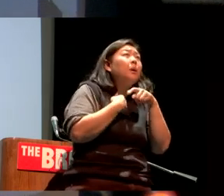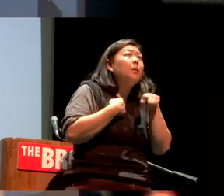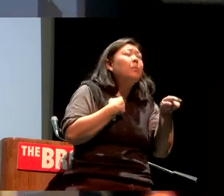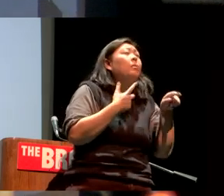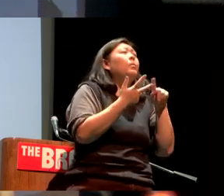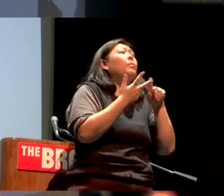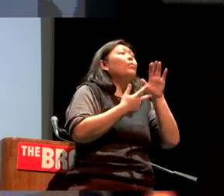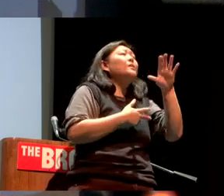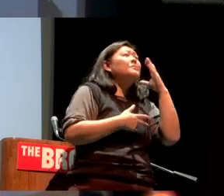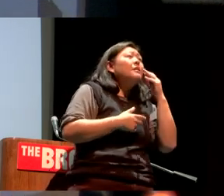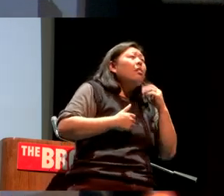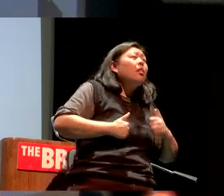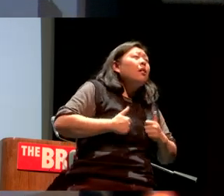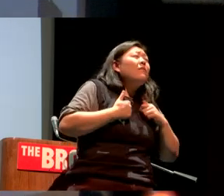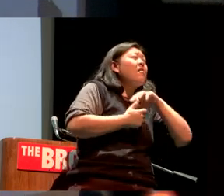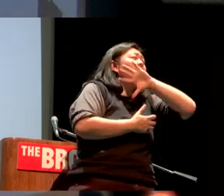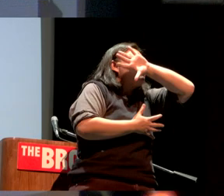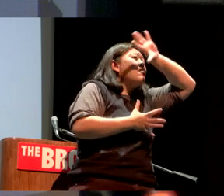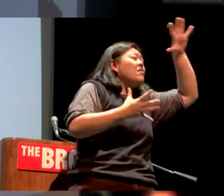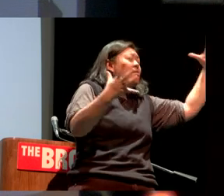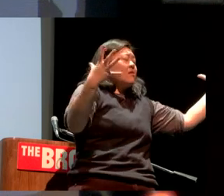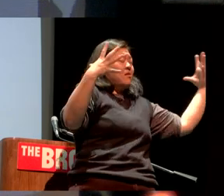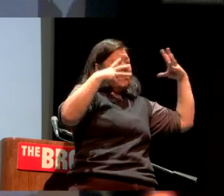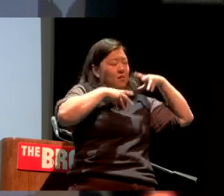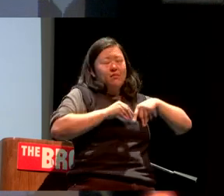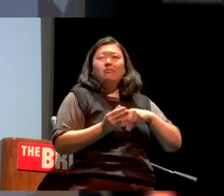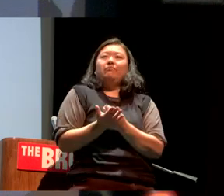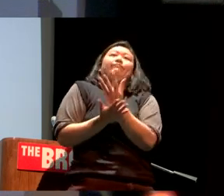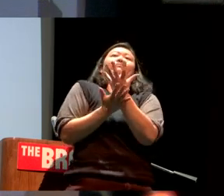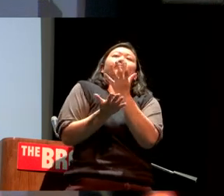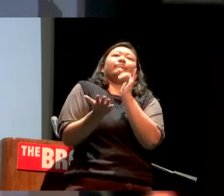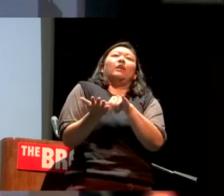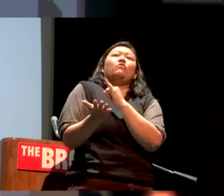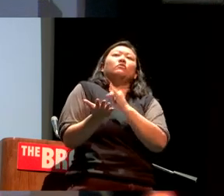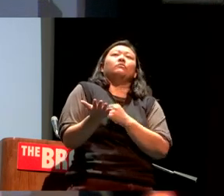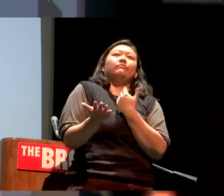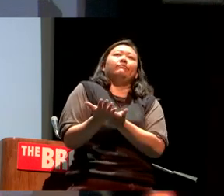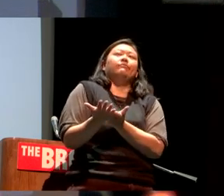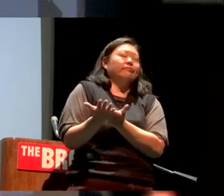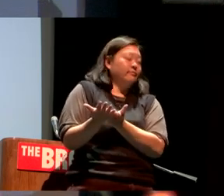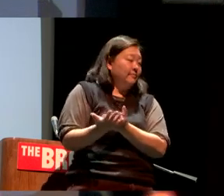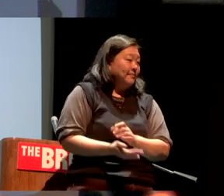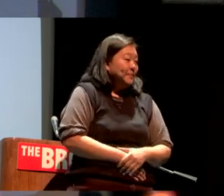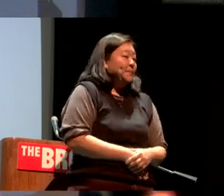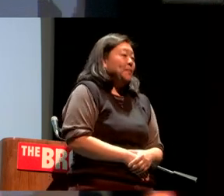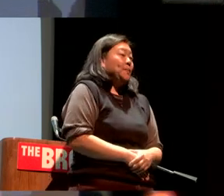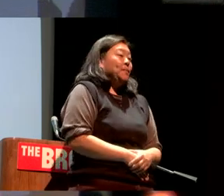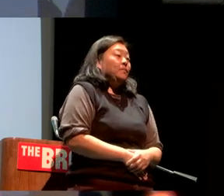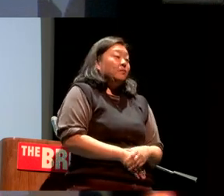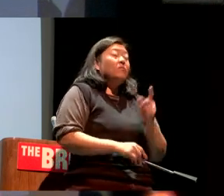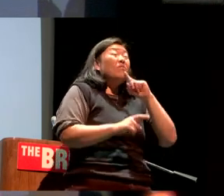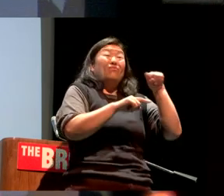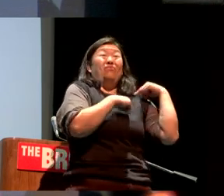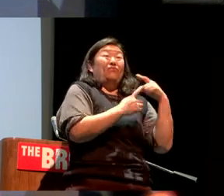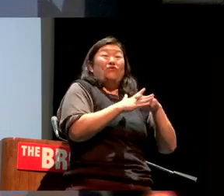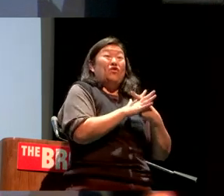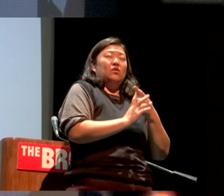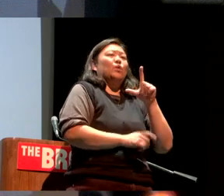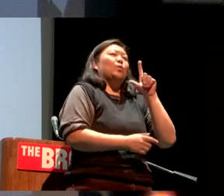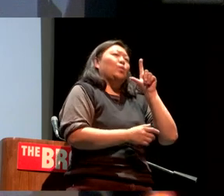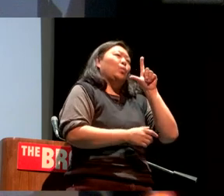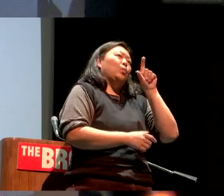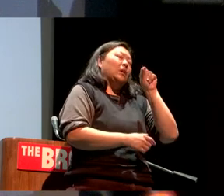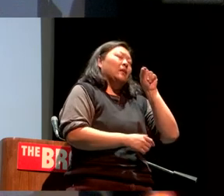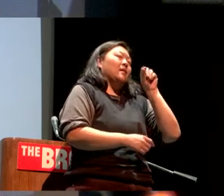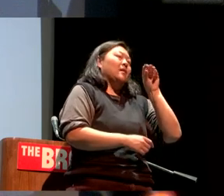fabric and in the skin. And you know, everywhere is, you know, precisely to take care